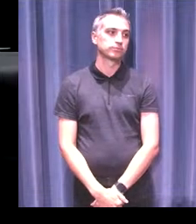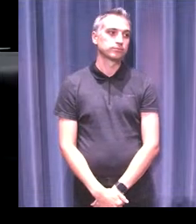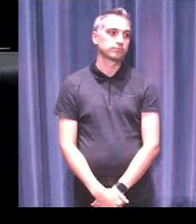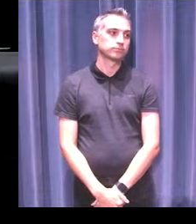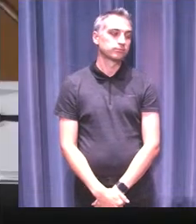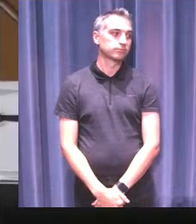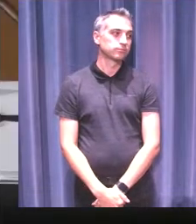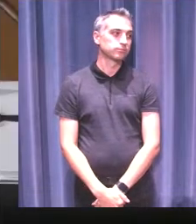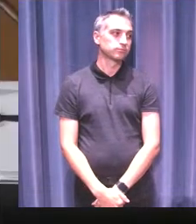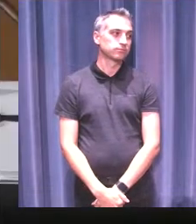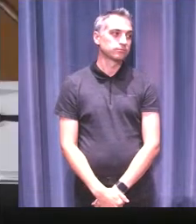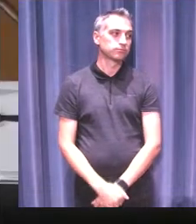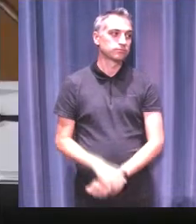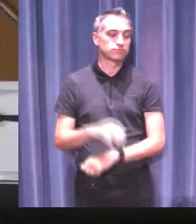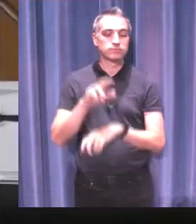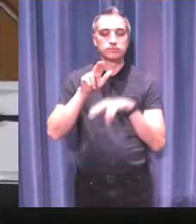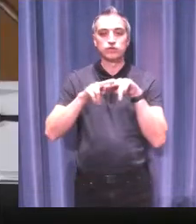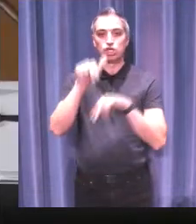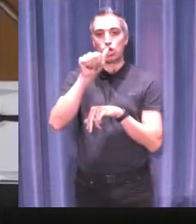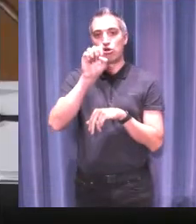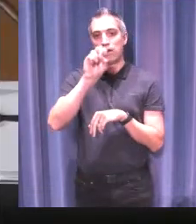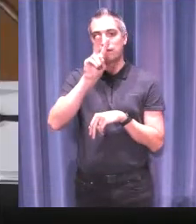So I'm